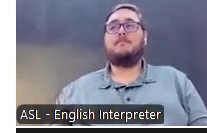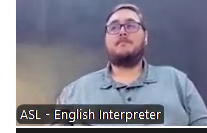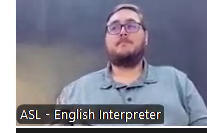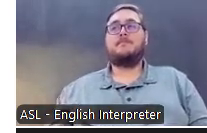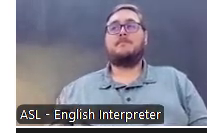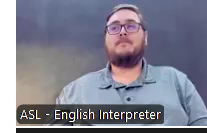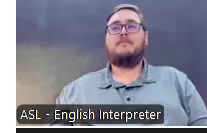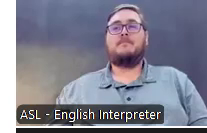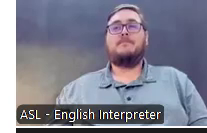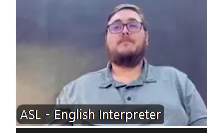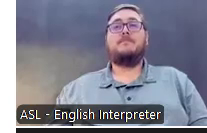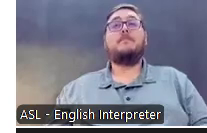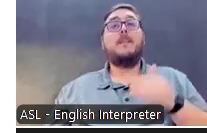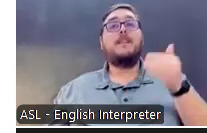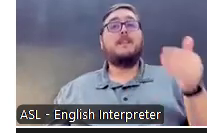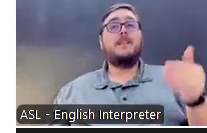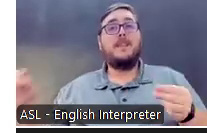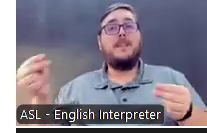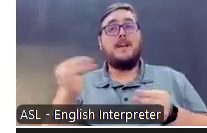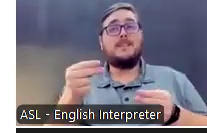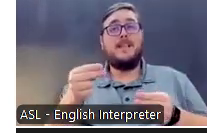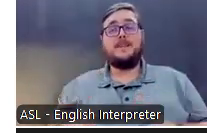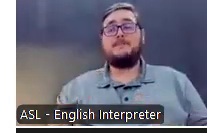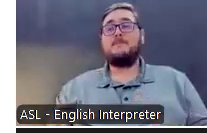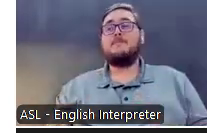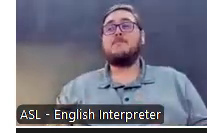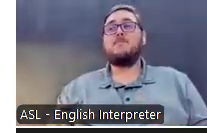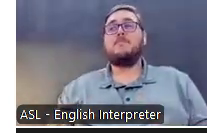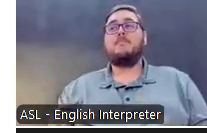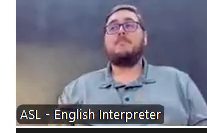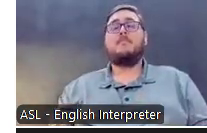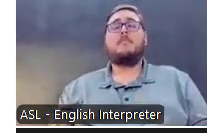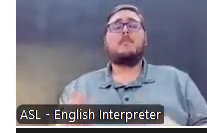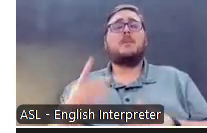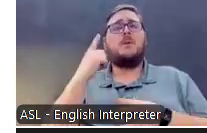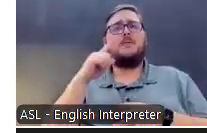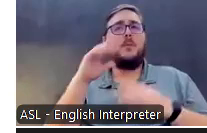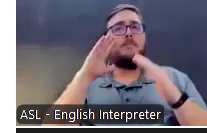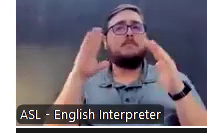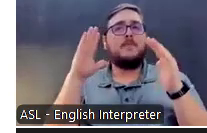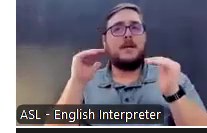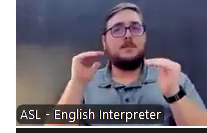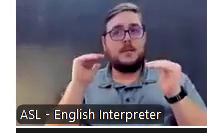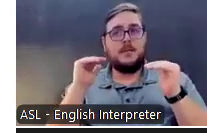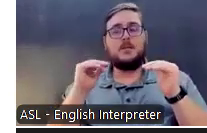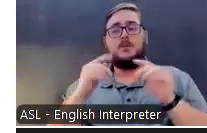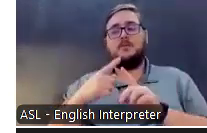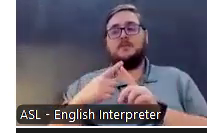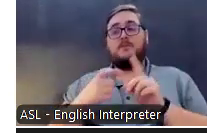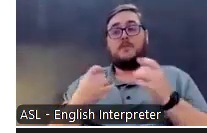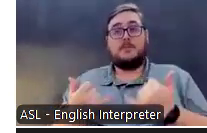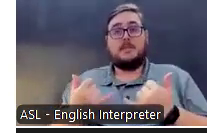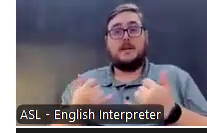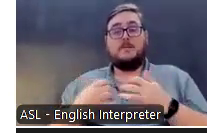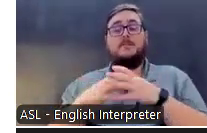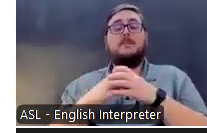Okay, if we could go to the next slide, please. So for what you can expect during today's session, I'm going to start by